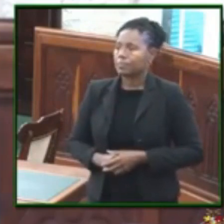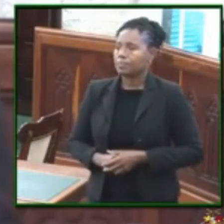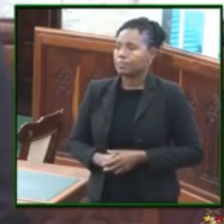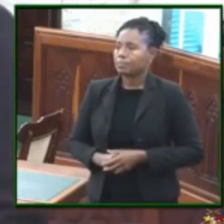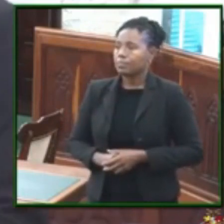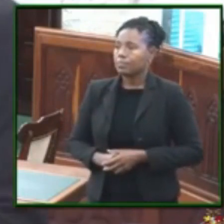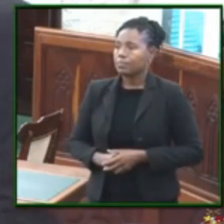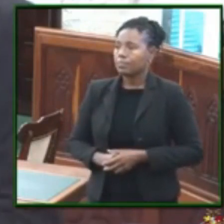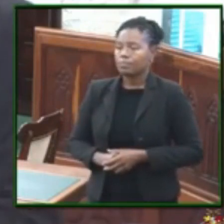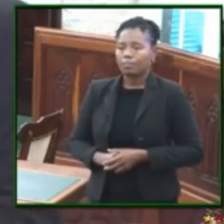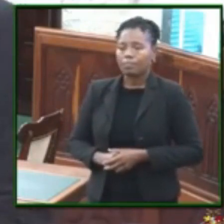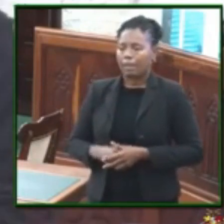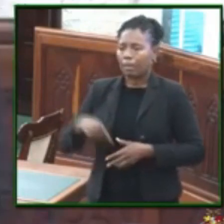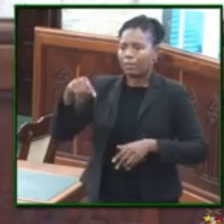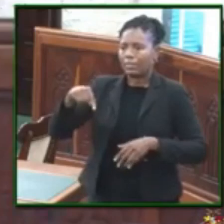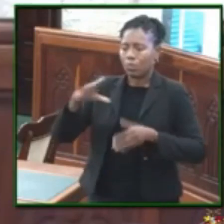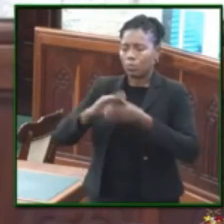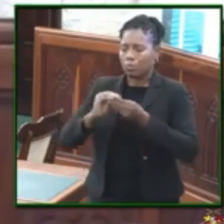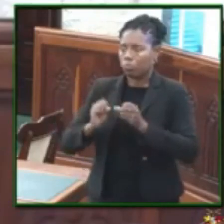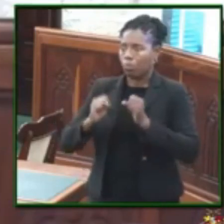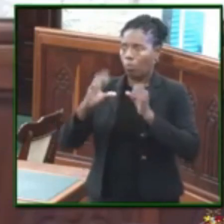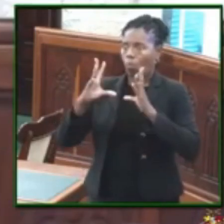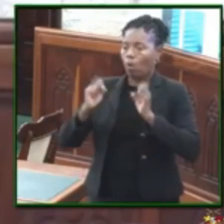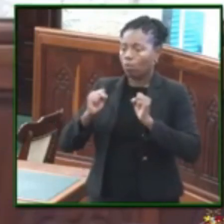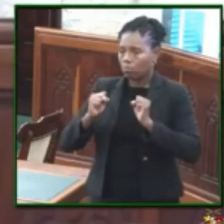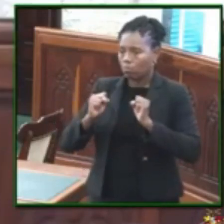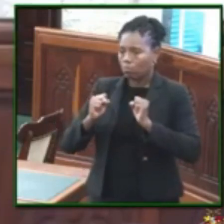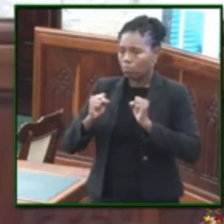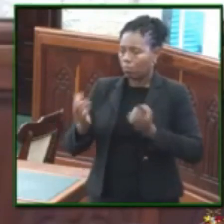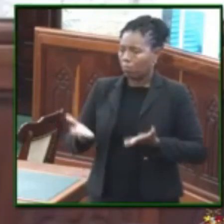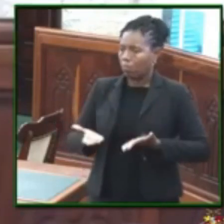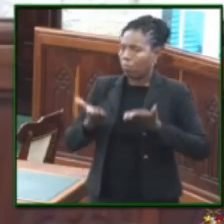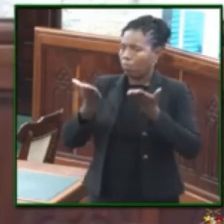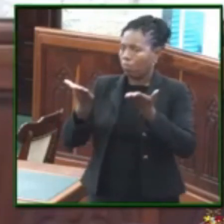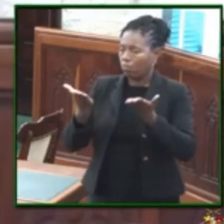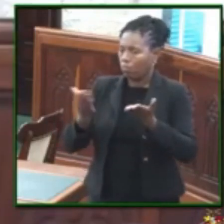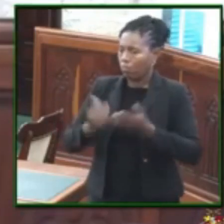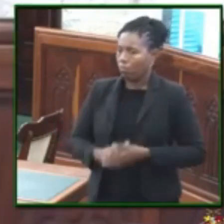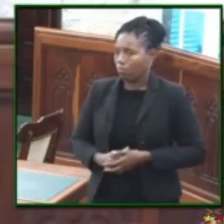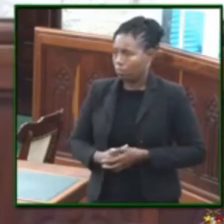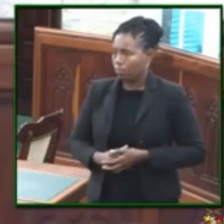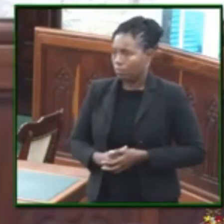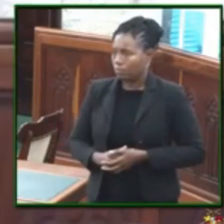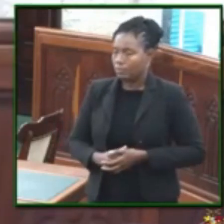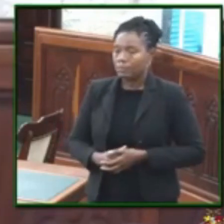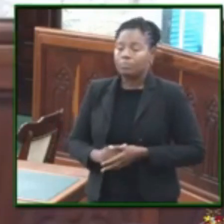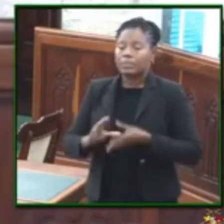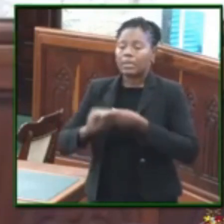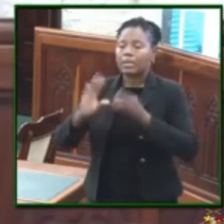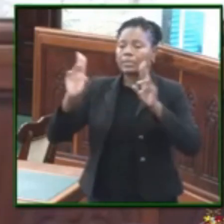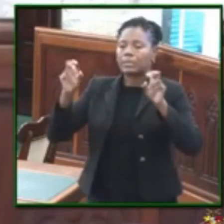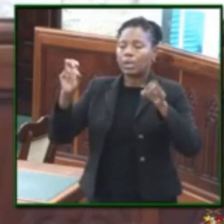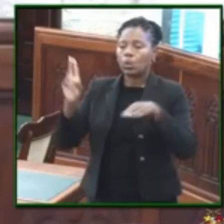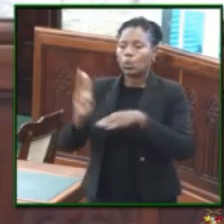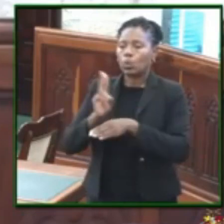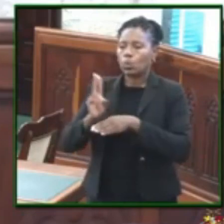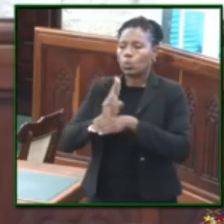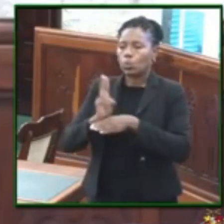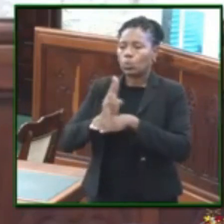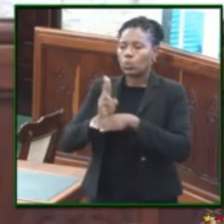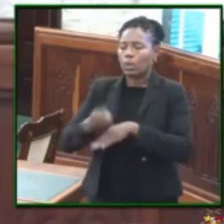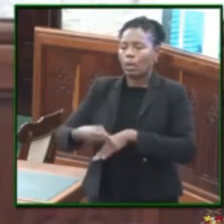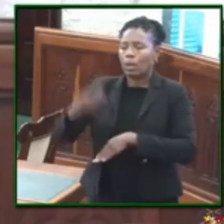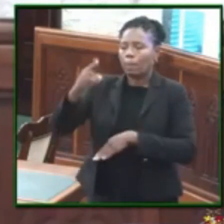And this one was the most alarming proposal. And I quote, utilization of up